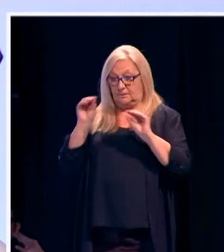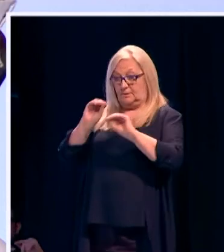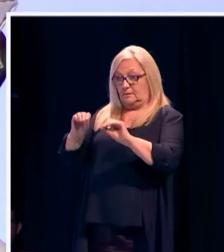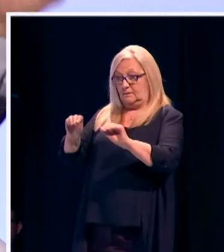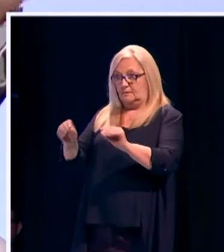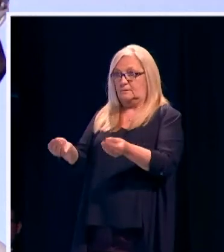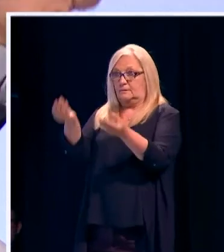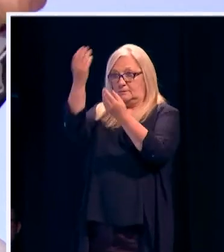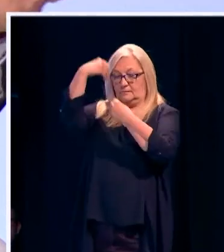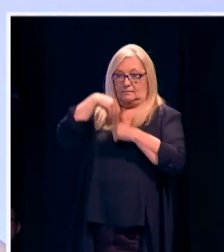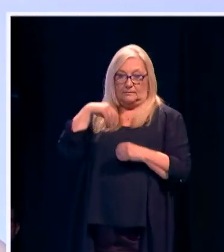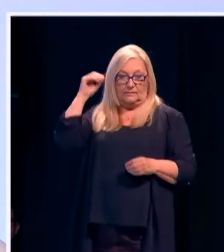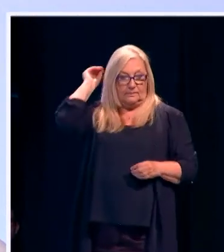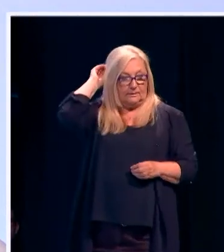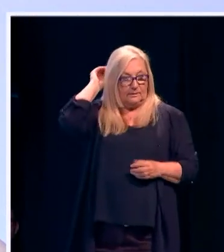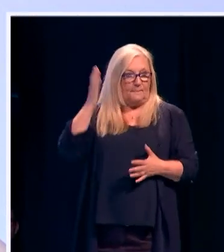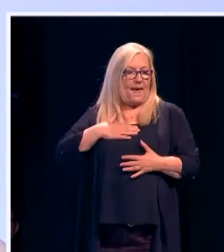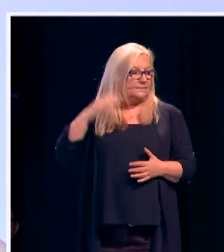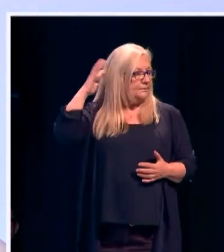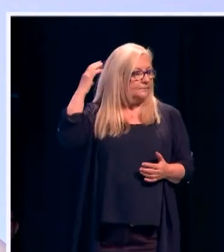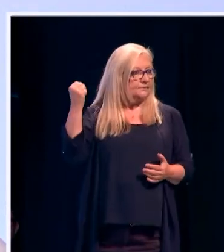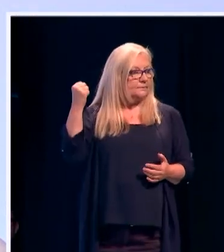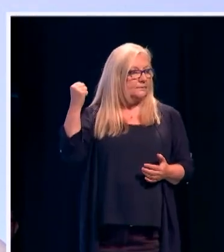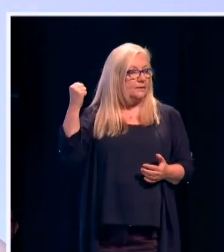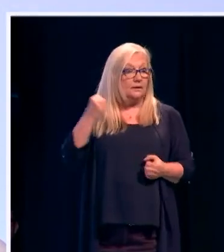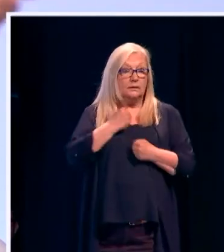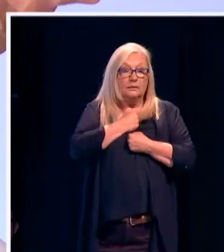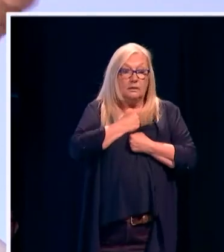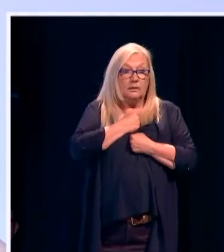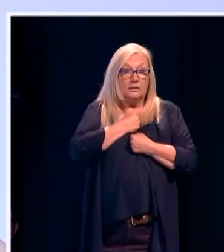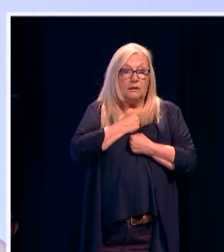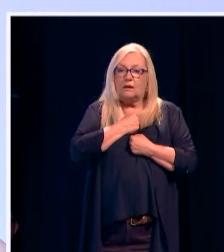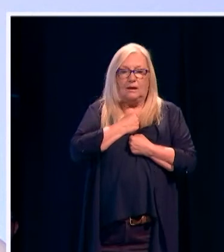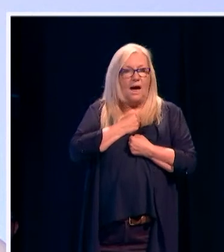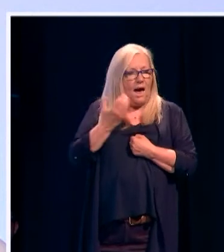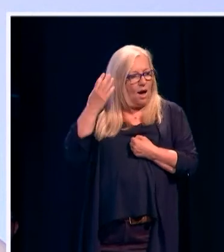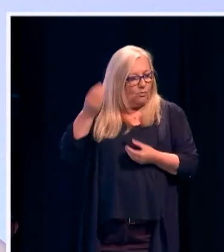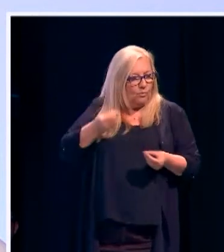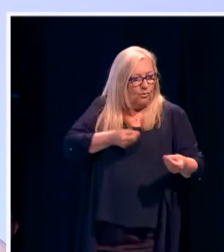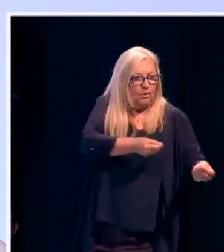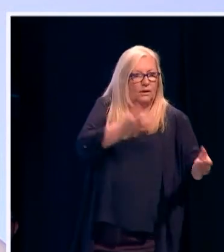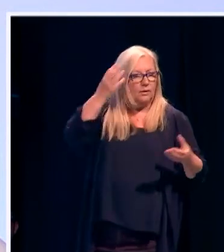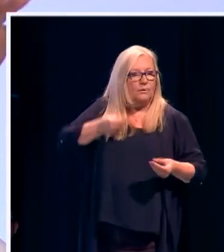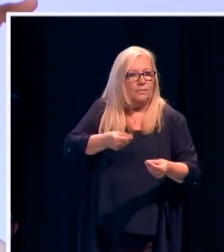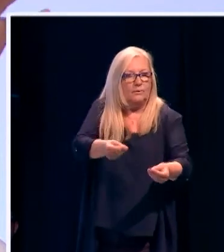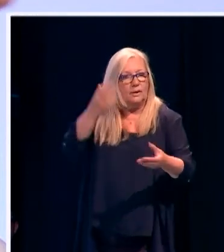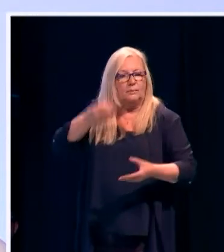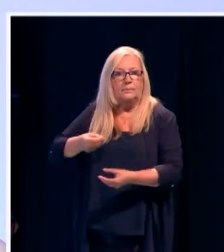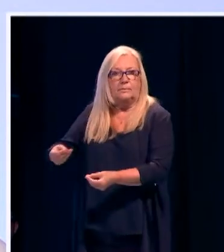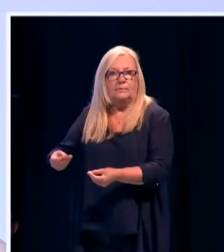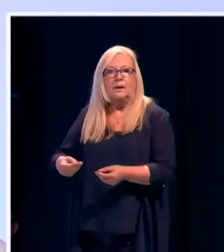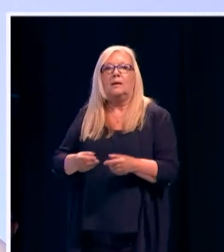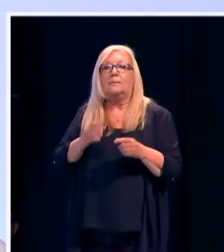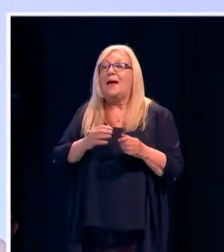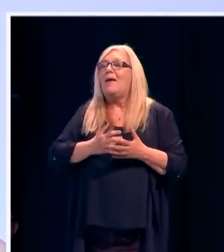them, and then they retain ownership. We're moving now in enterprise and in private business now to a culture of complete transparency